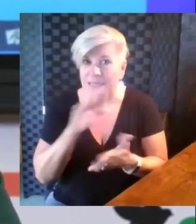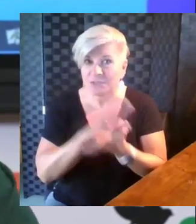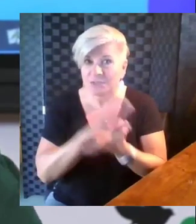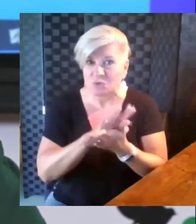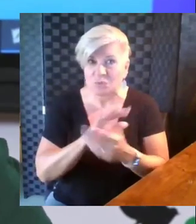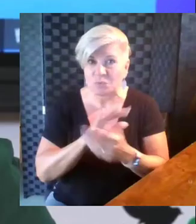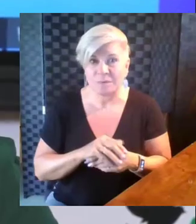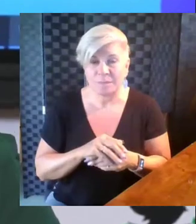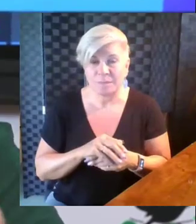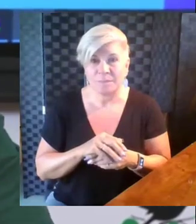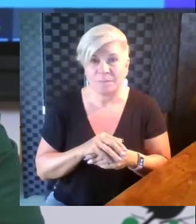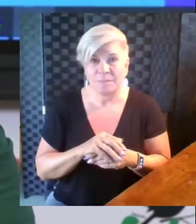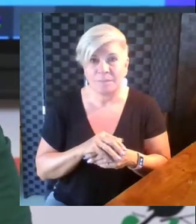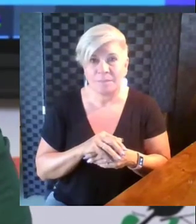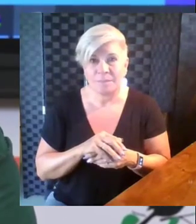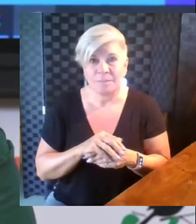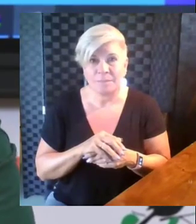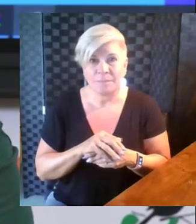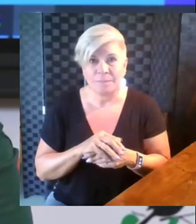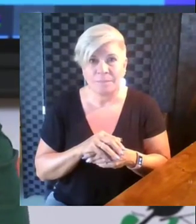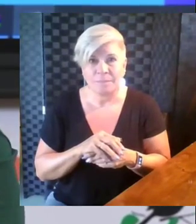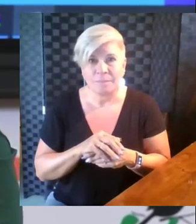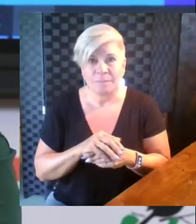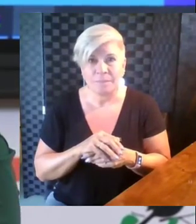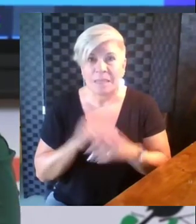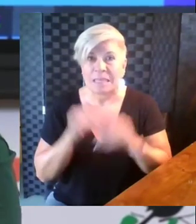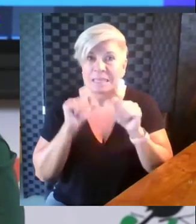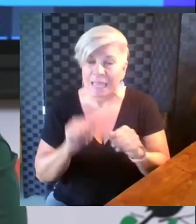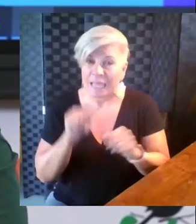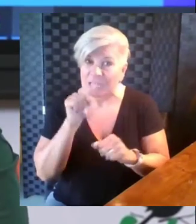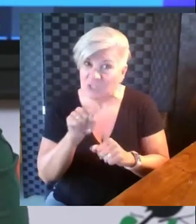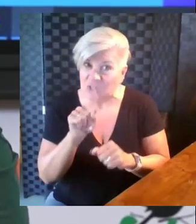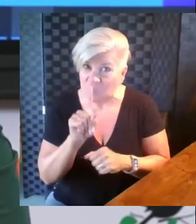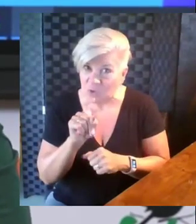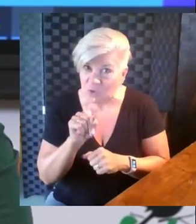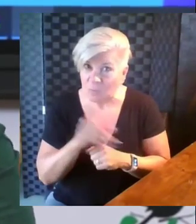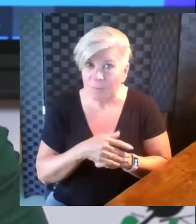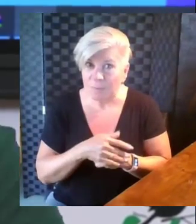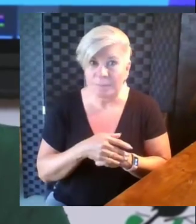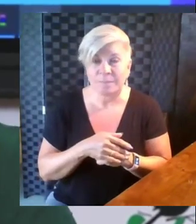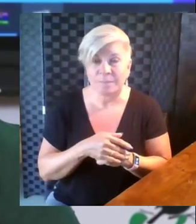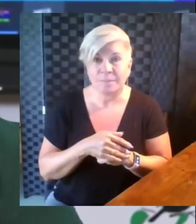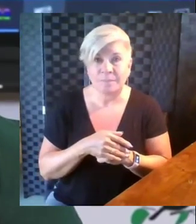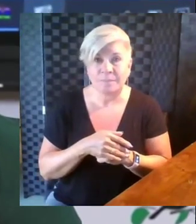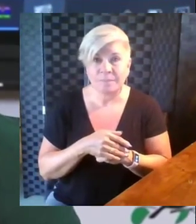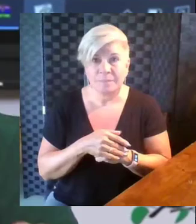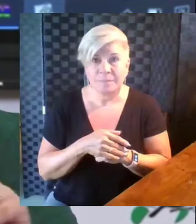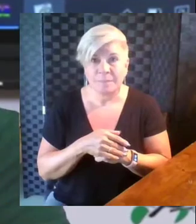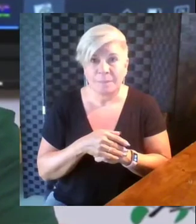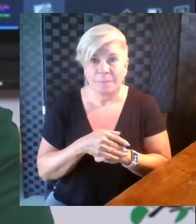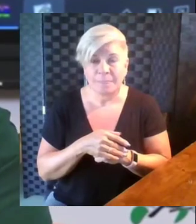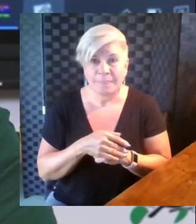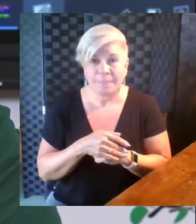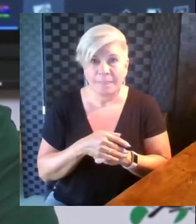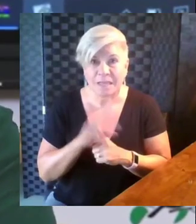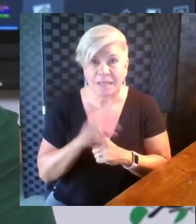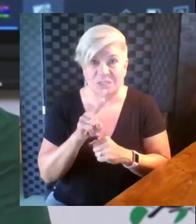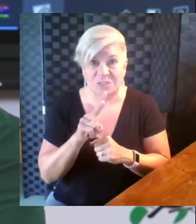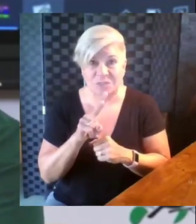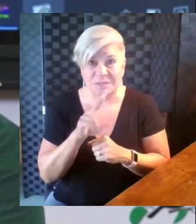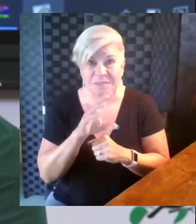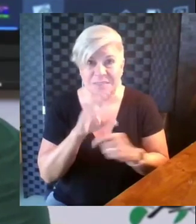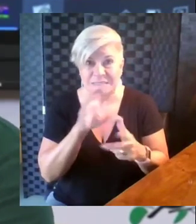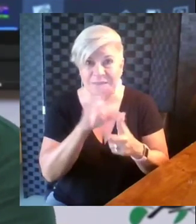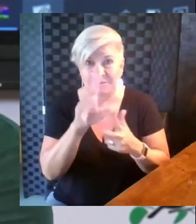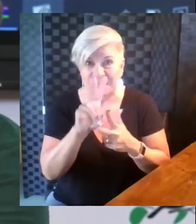likes school. Look at this one. It's called Can You. This one's got 2